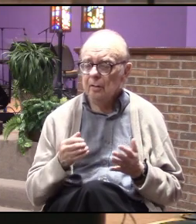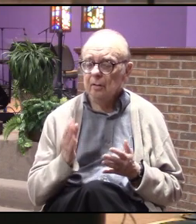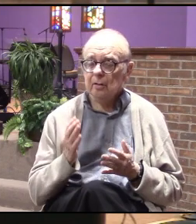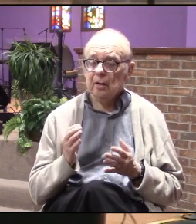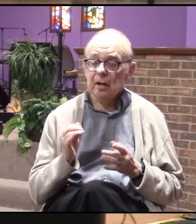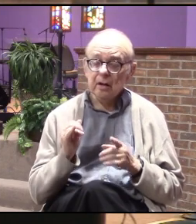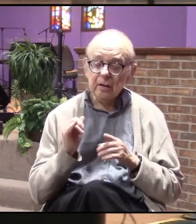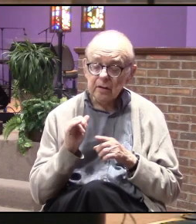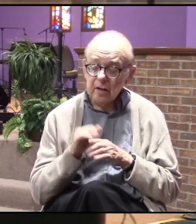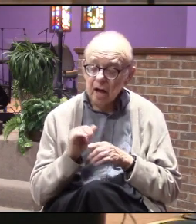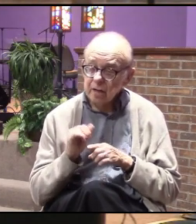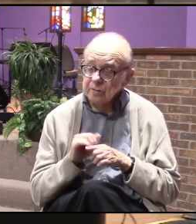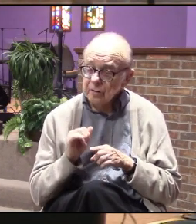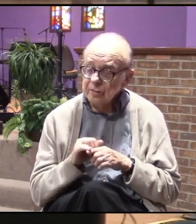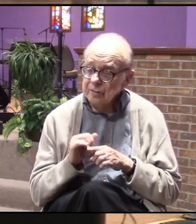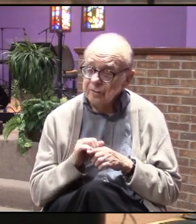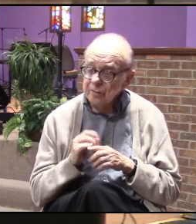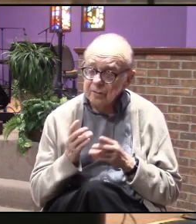God cursed the ground